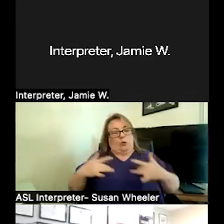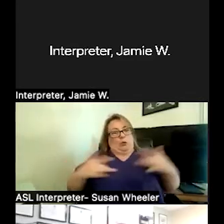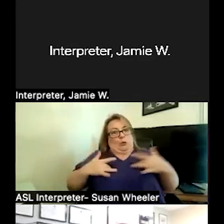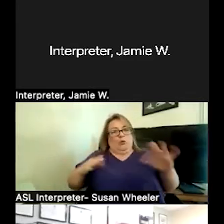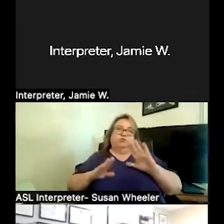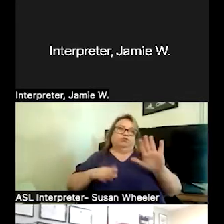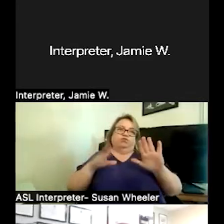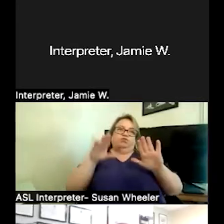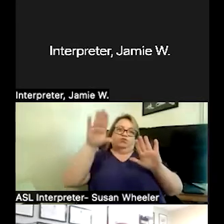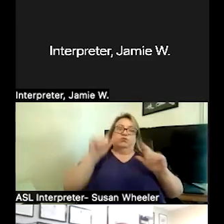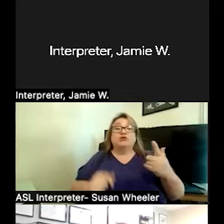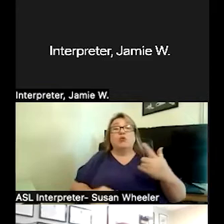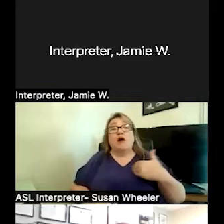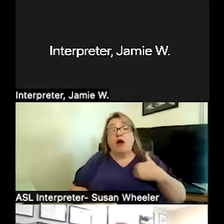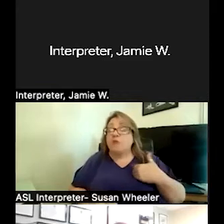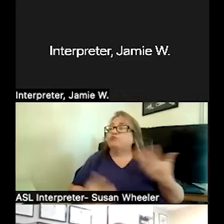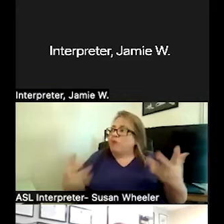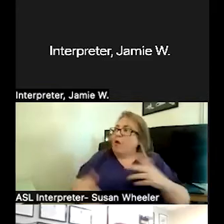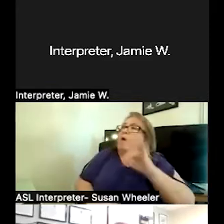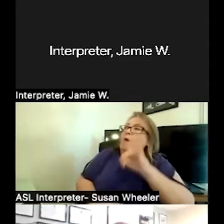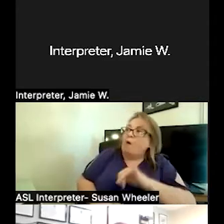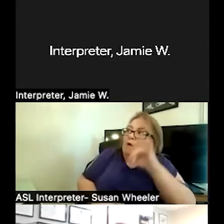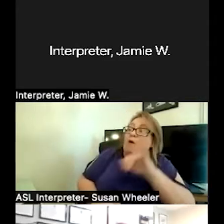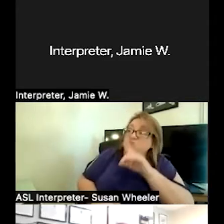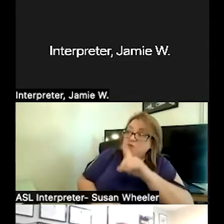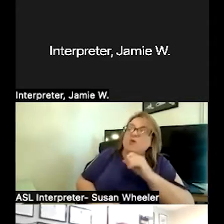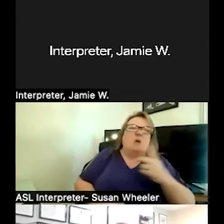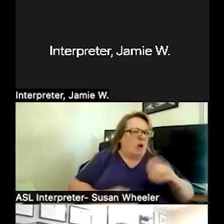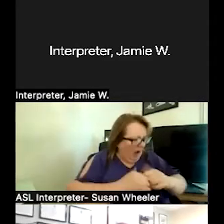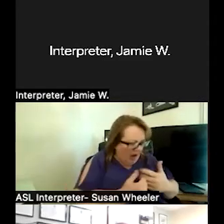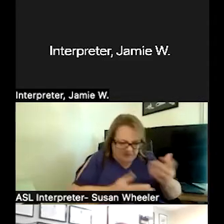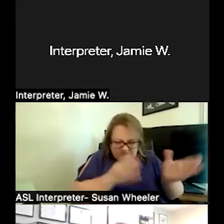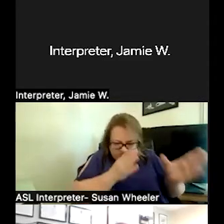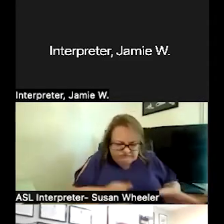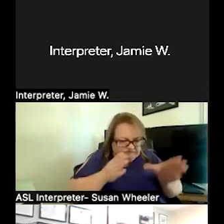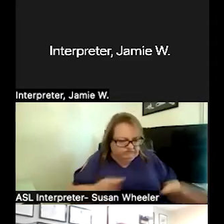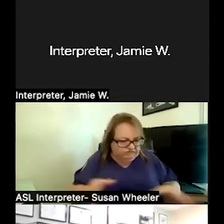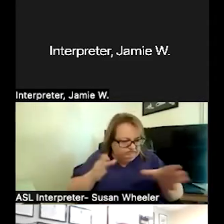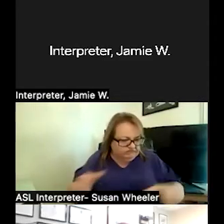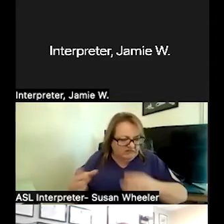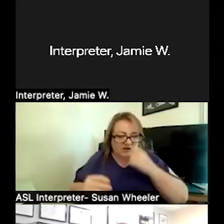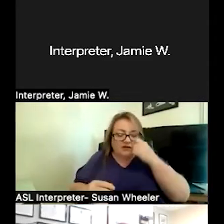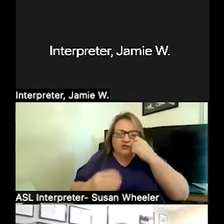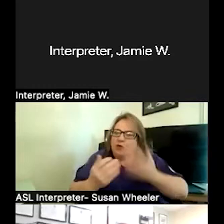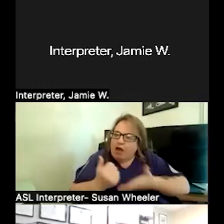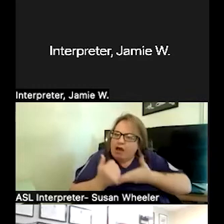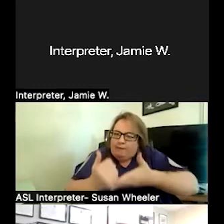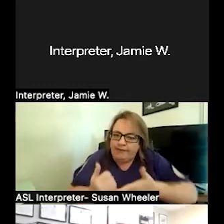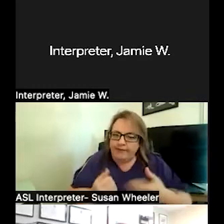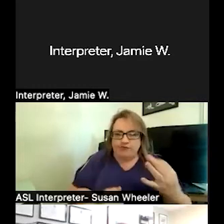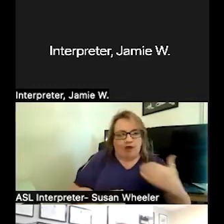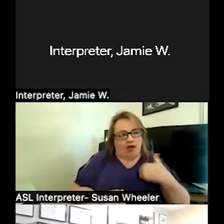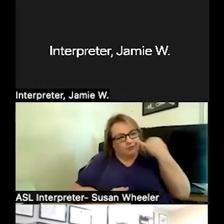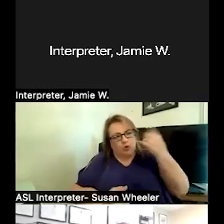actually had a discussion into how we would do that and to assist with that if we had, like, say,